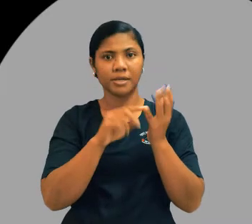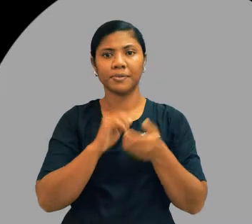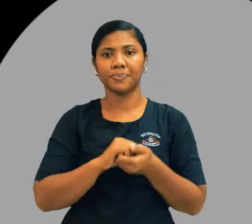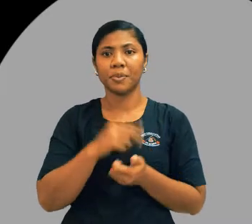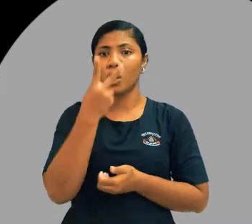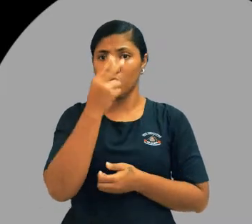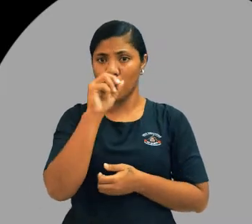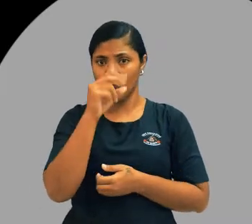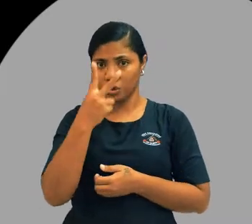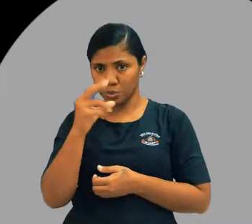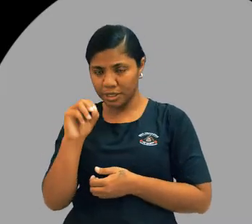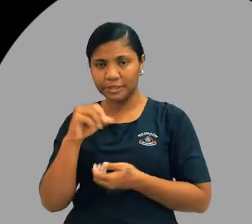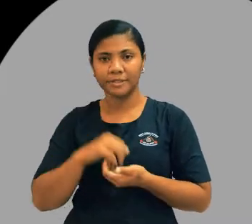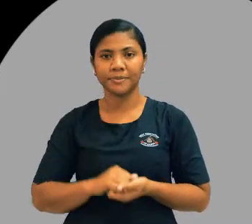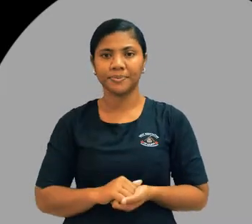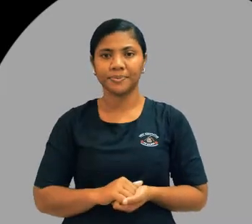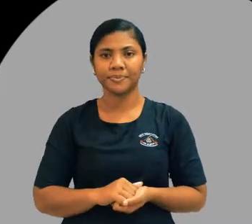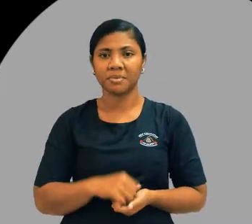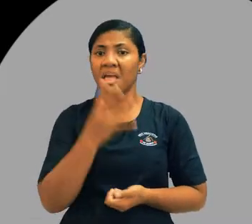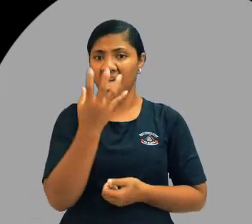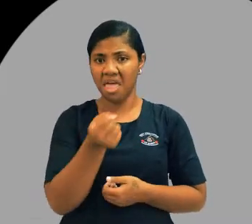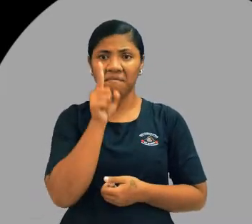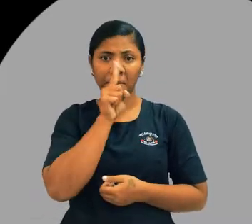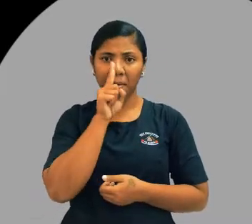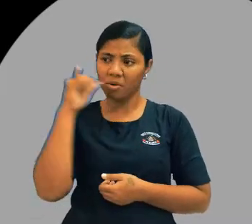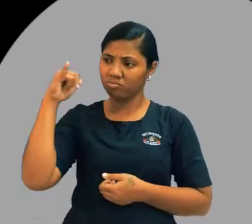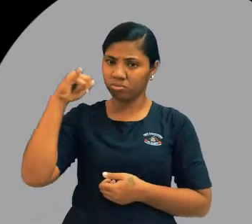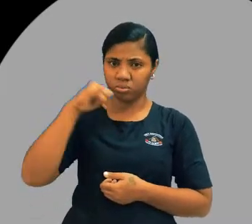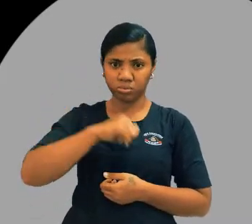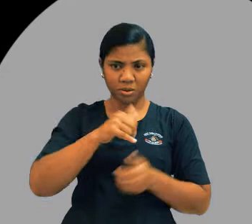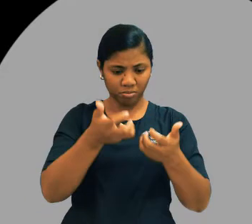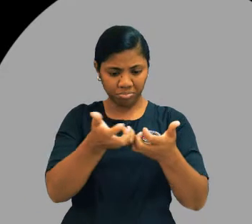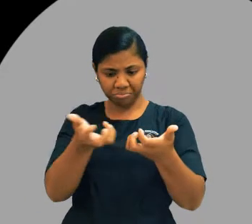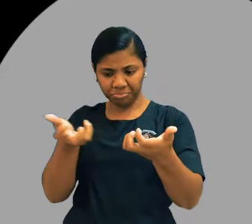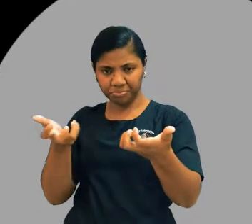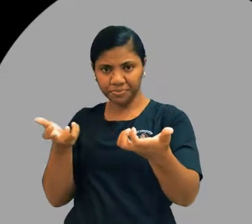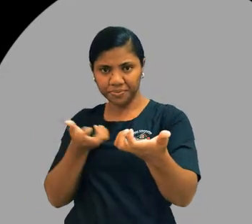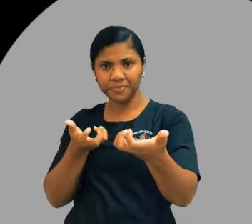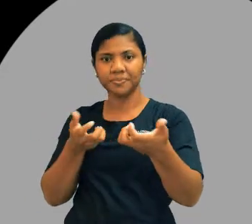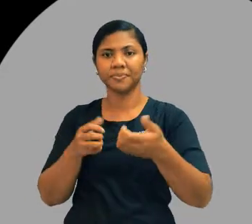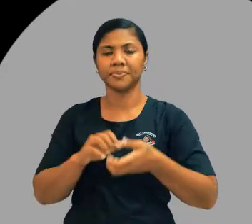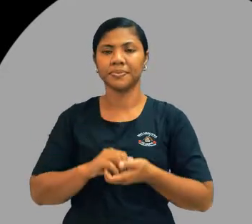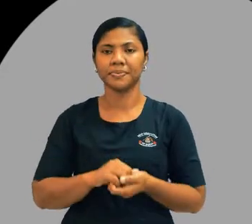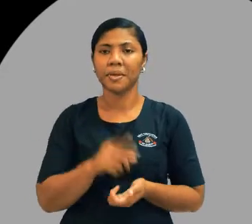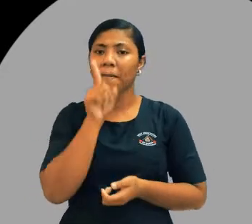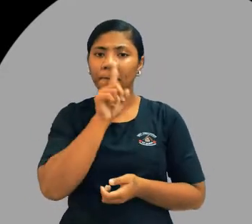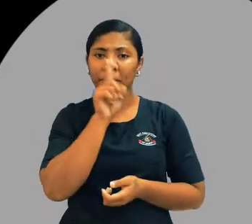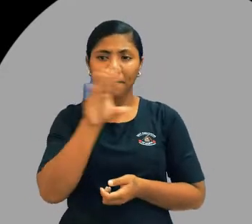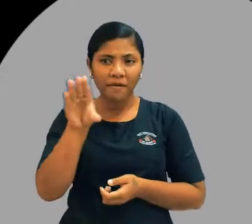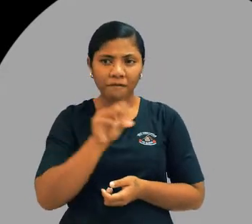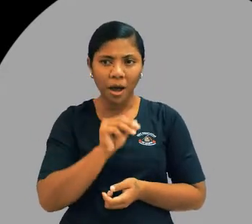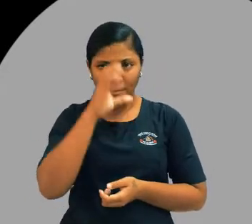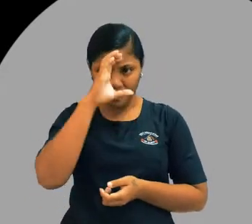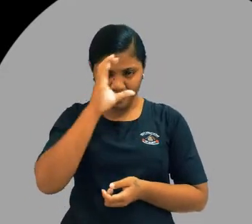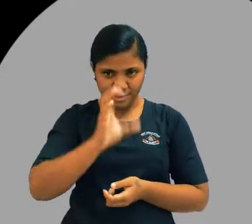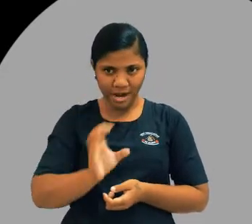included medical clearance tests valid 3 days prior to arrival in Samoa, quarantine at the last port if the person's origin was from